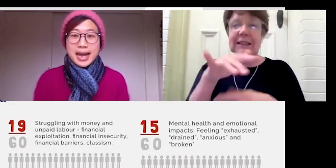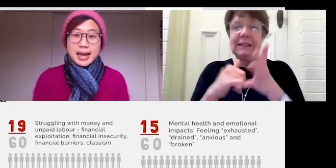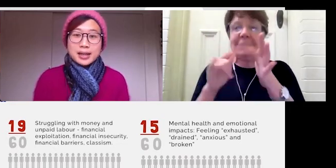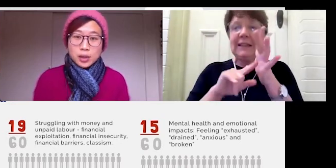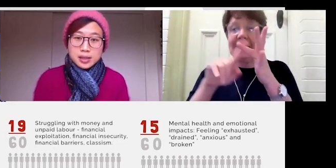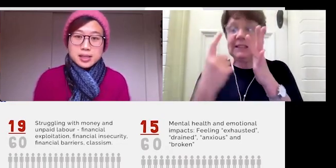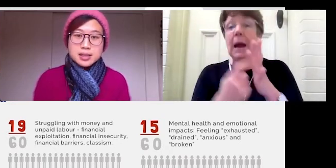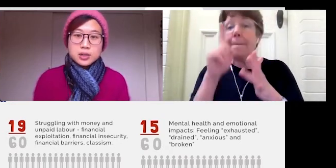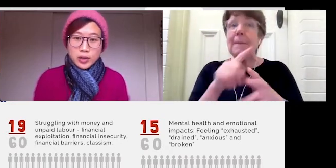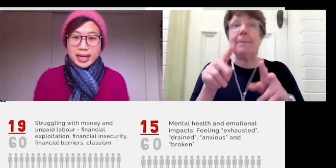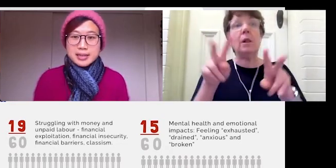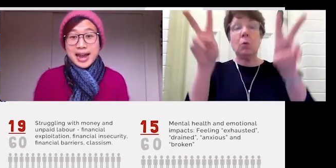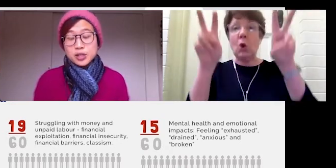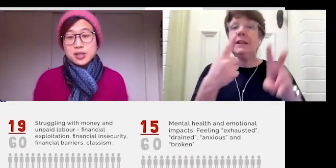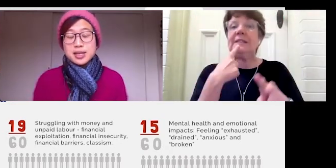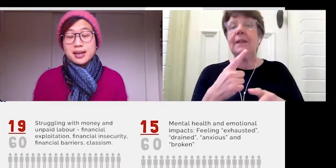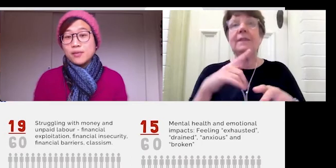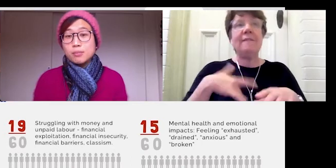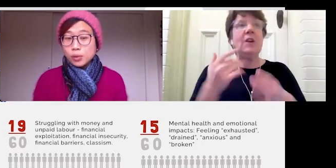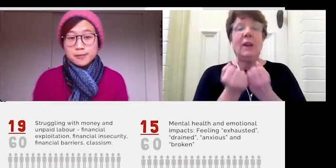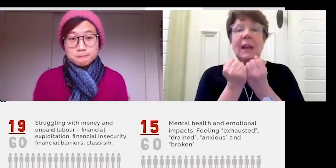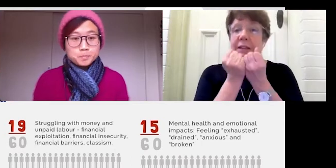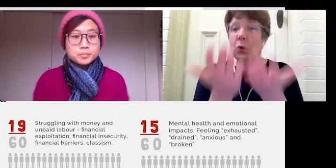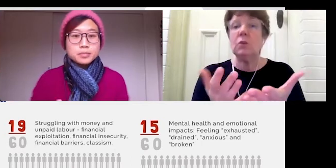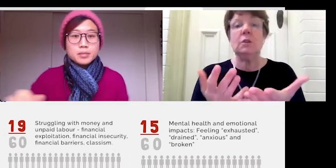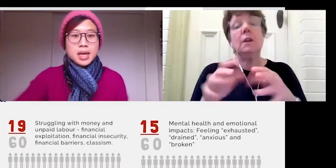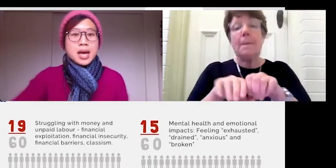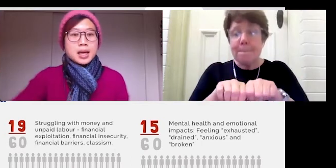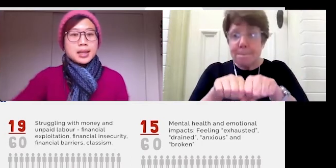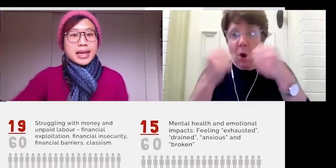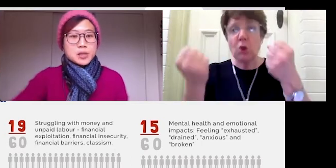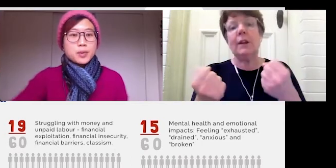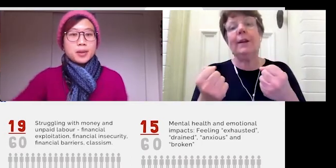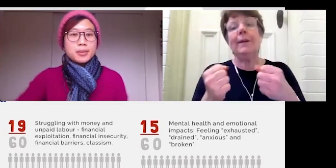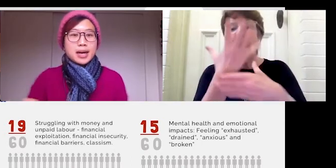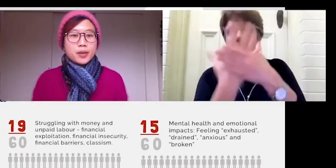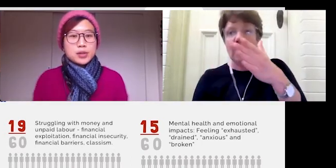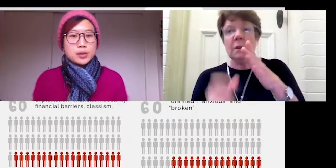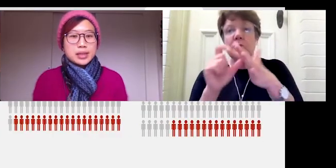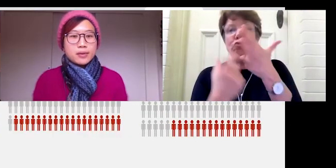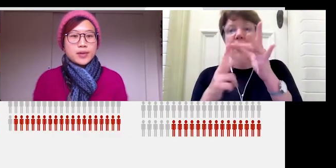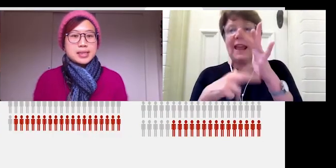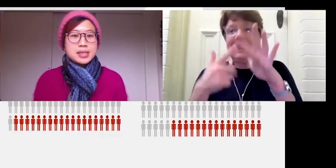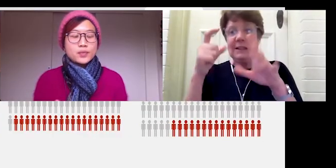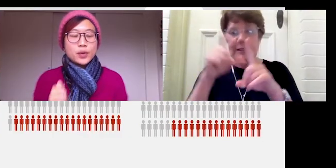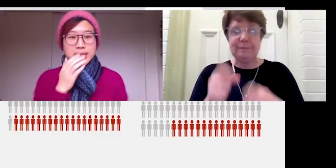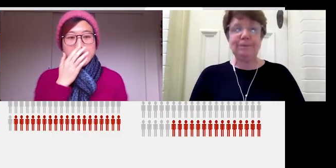feeling exhausted, drained, anxious, and even broken. The next problem, if you scroll down, Francis, 14 out of